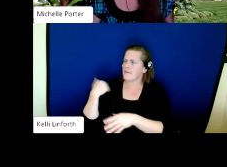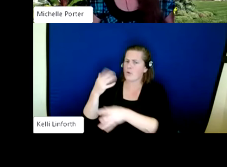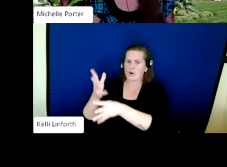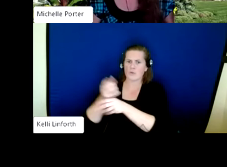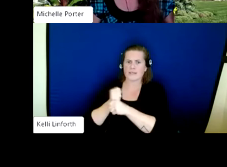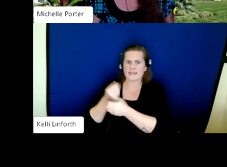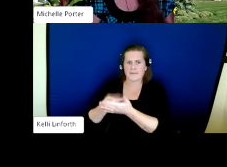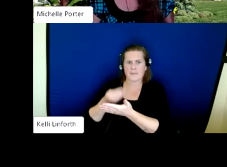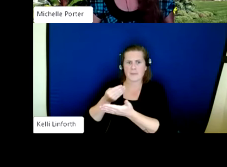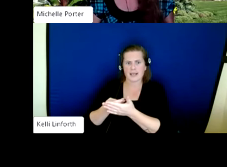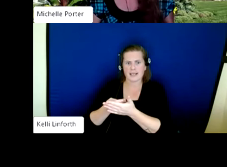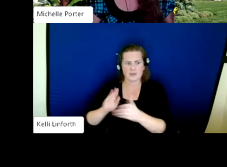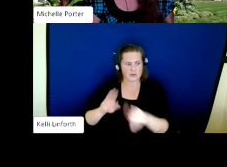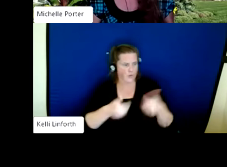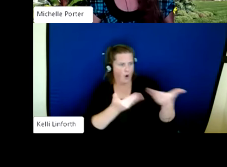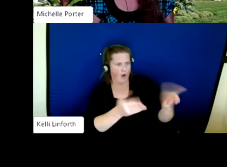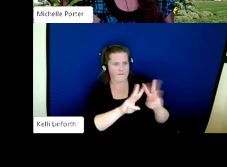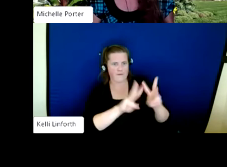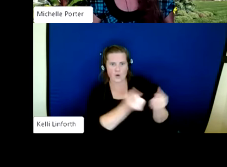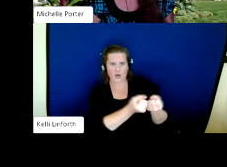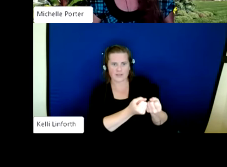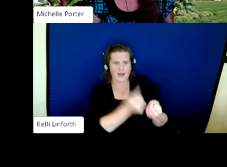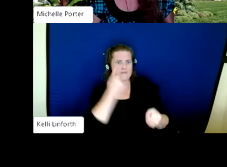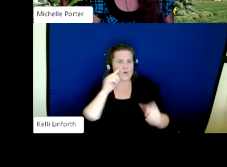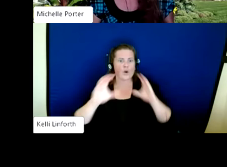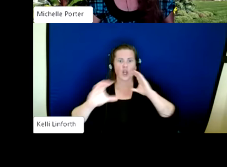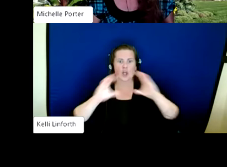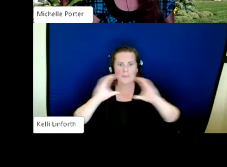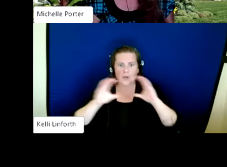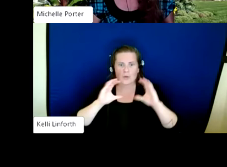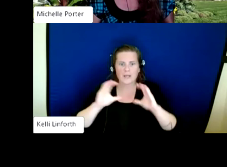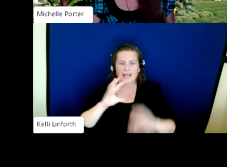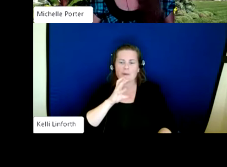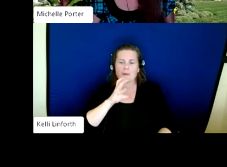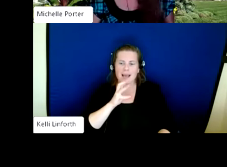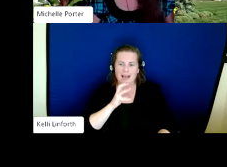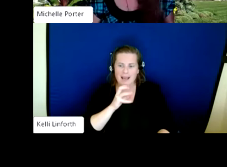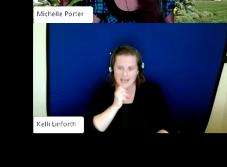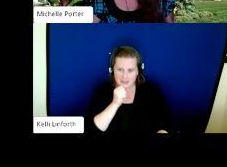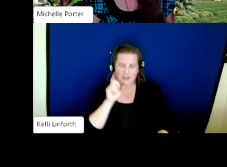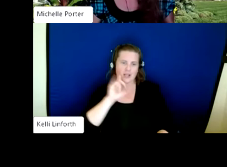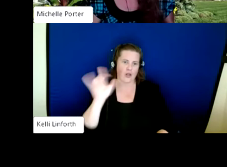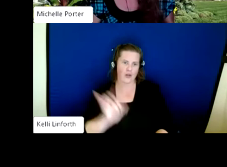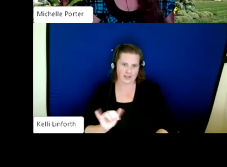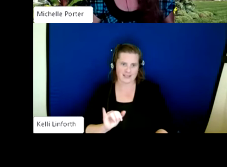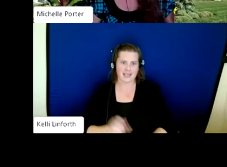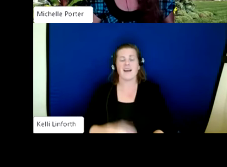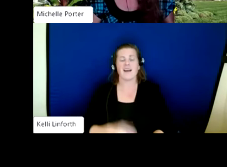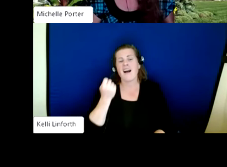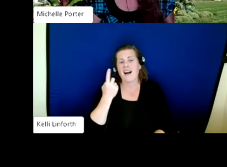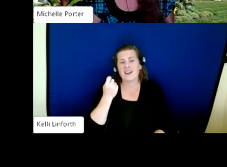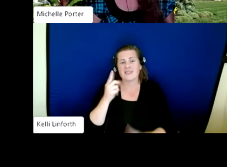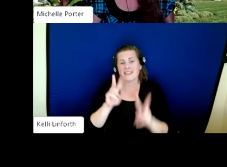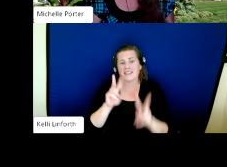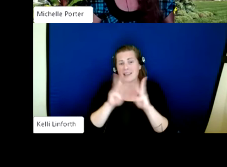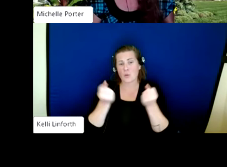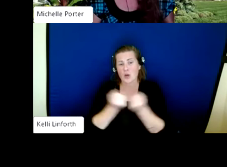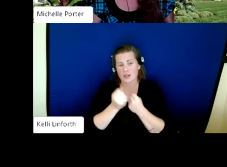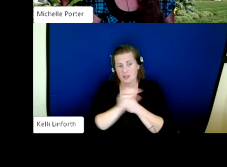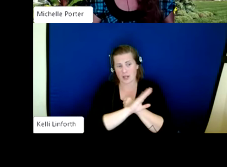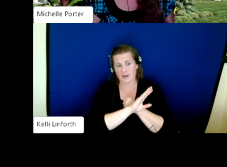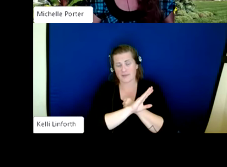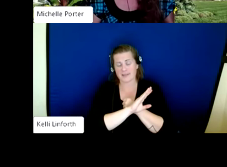offer workshops related to communicating about aging. And in those workshops, what we heard from people